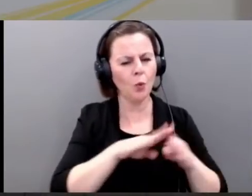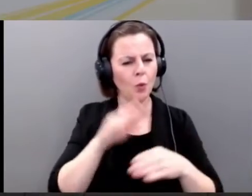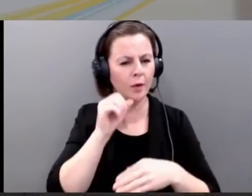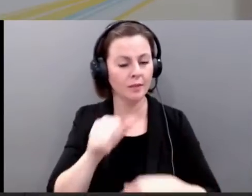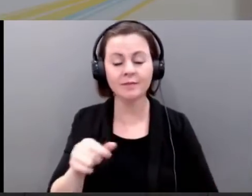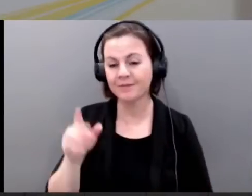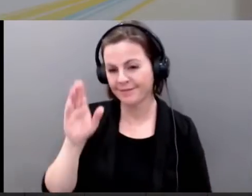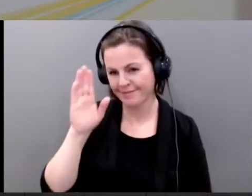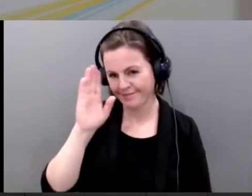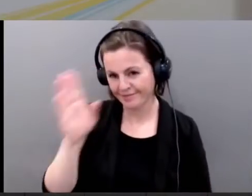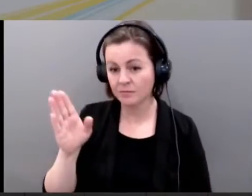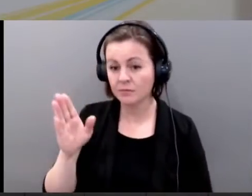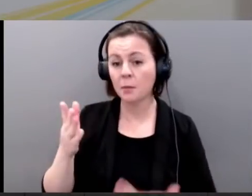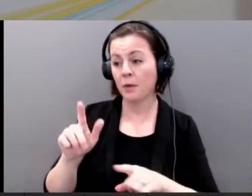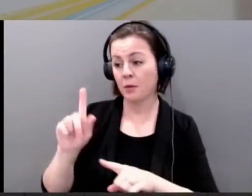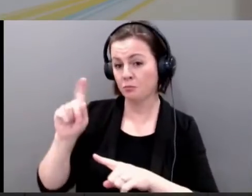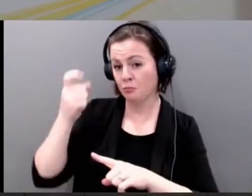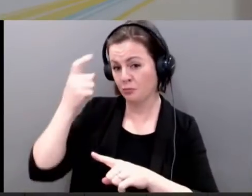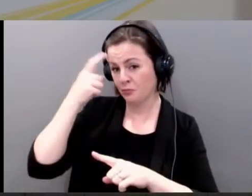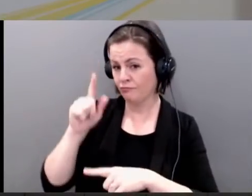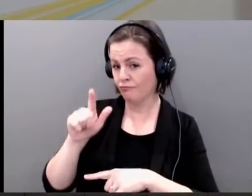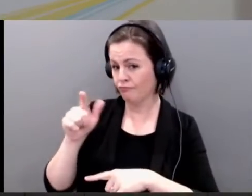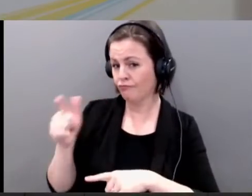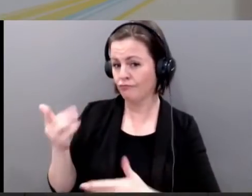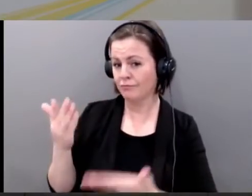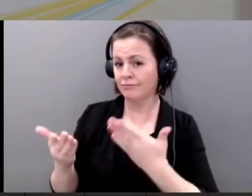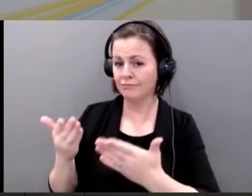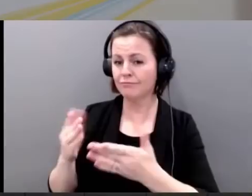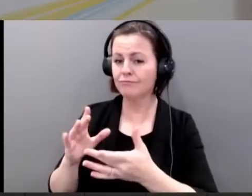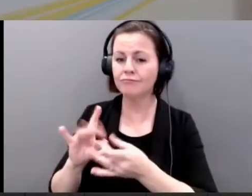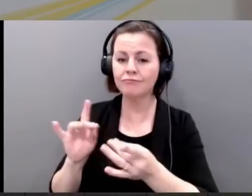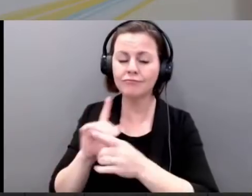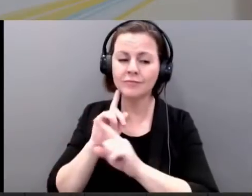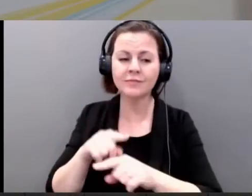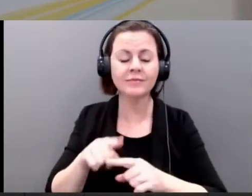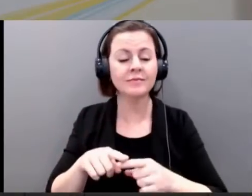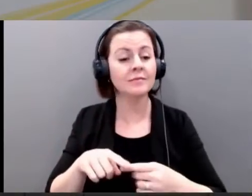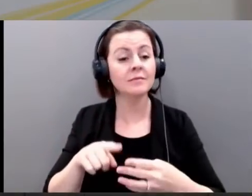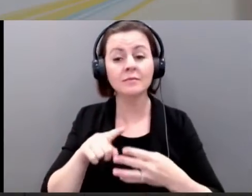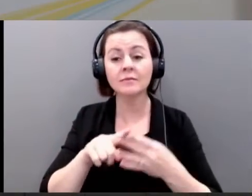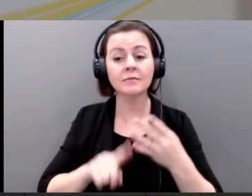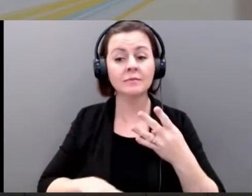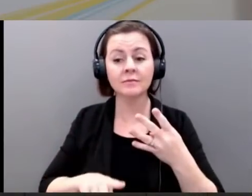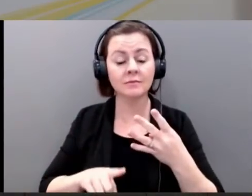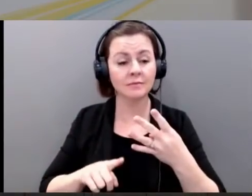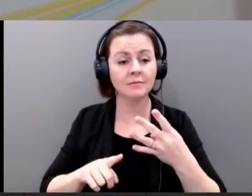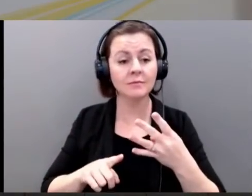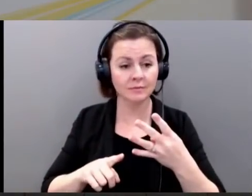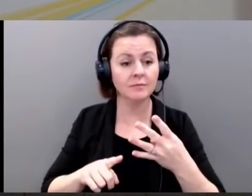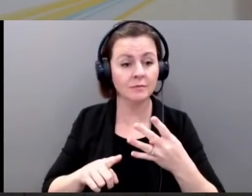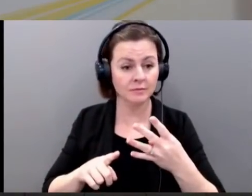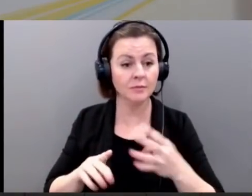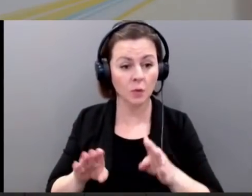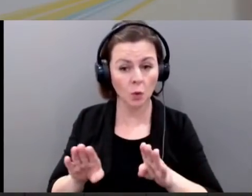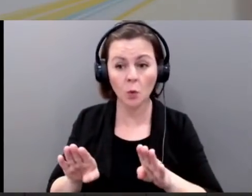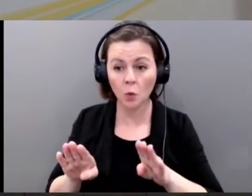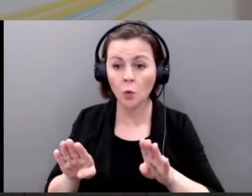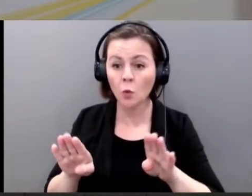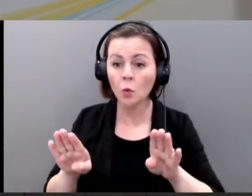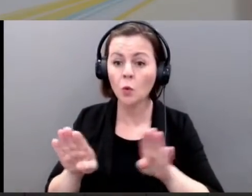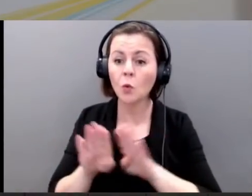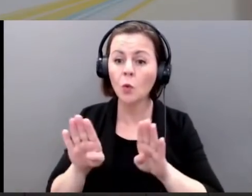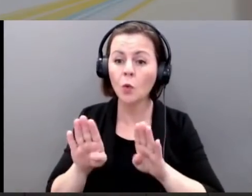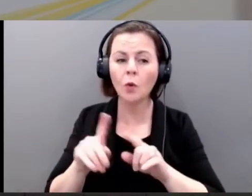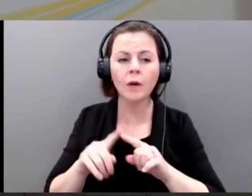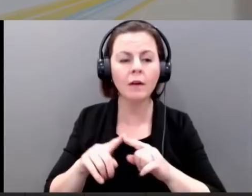Premier may want to speak to this too, but it has to do with where we're seeing the cases and the age group that we're